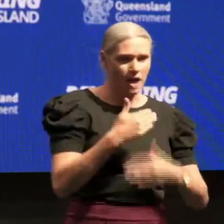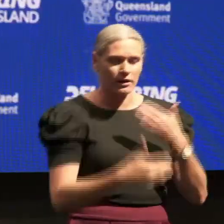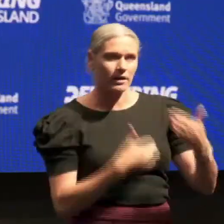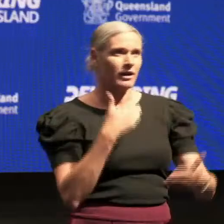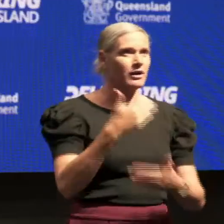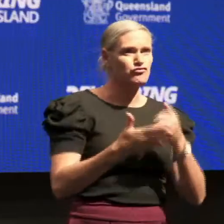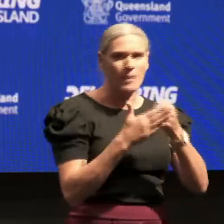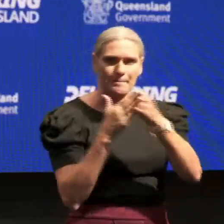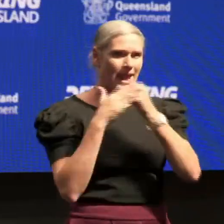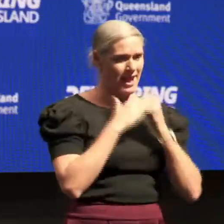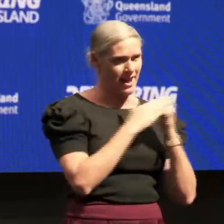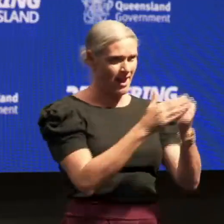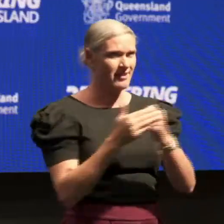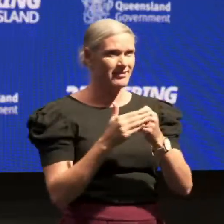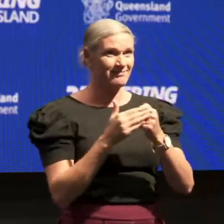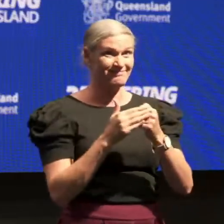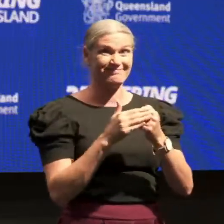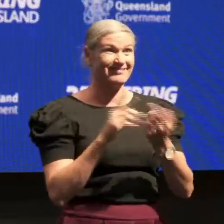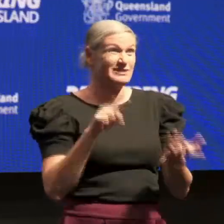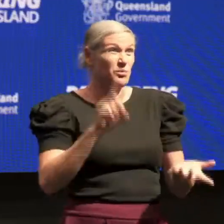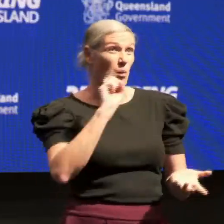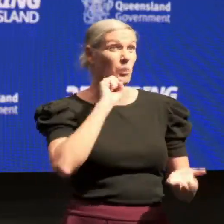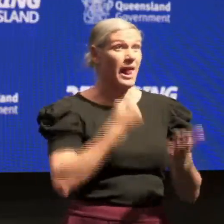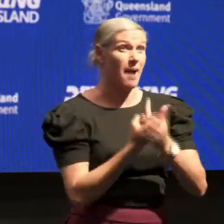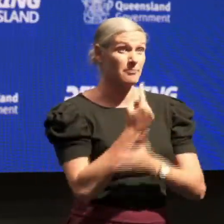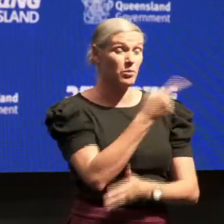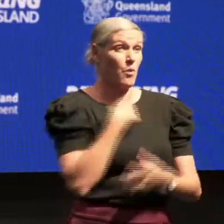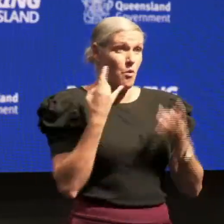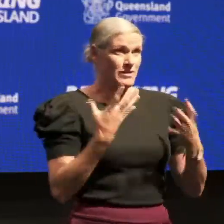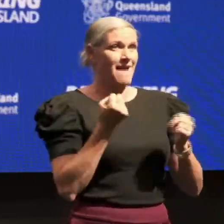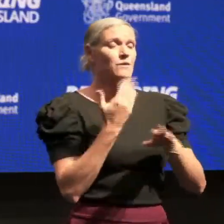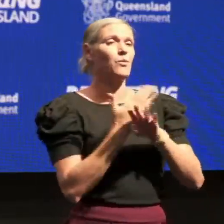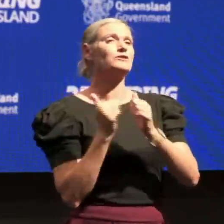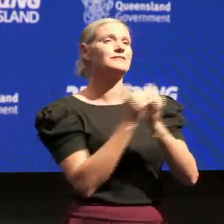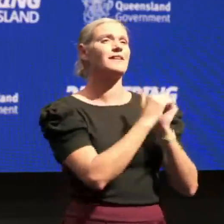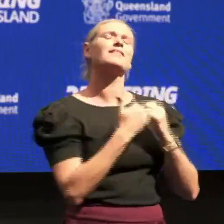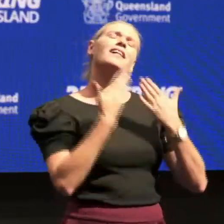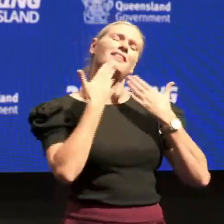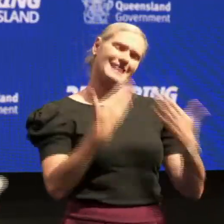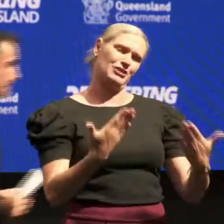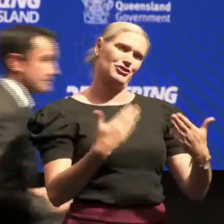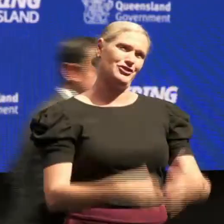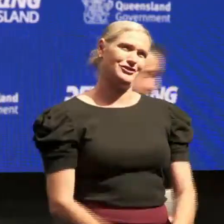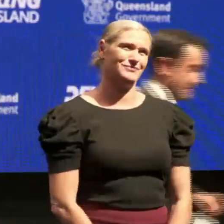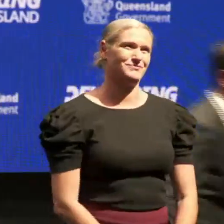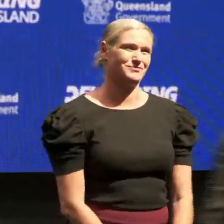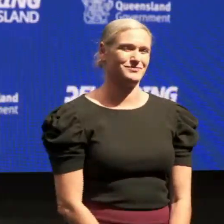to be repaired, and I can assure you that's what will happen. Thanks very much, guys. Thank you.